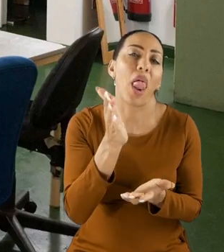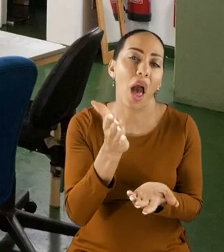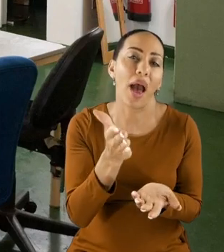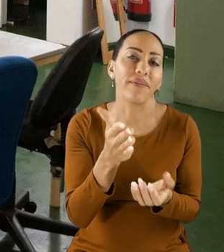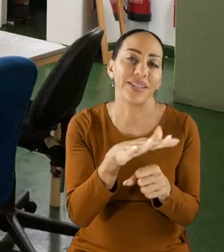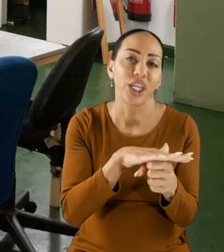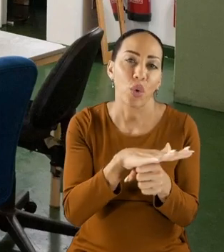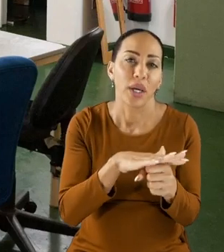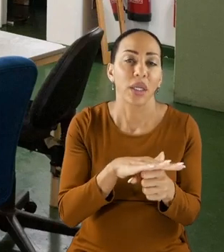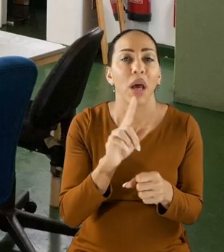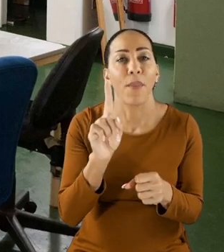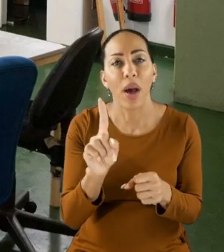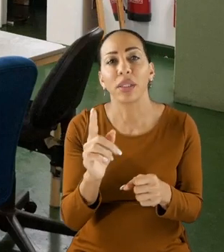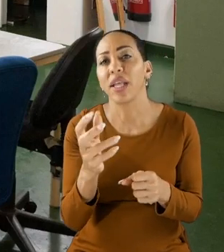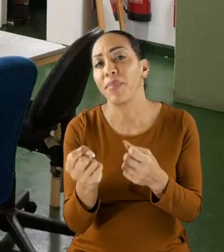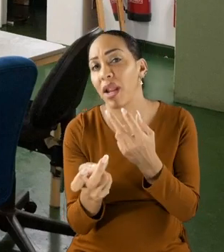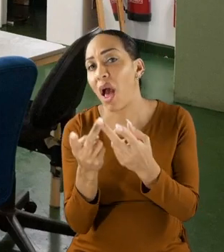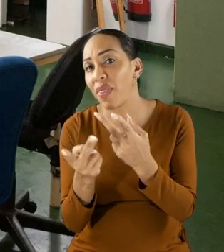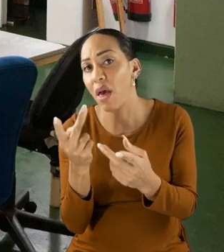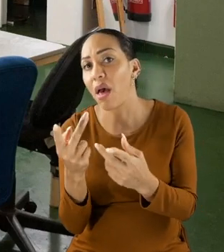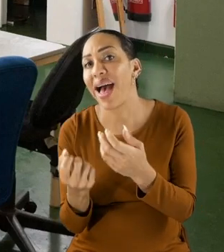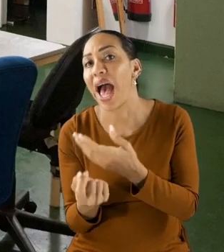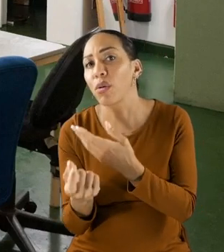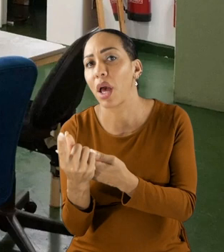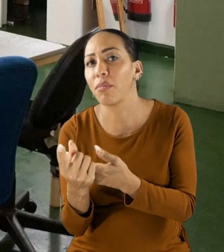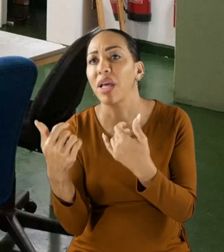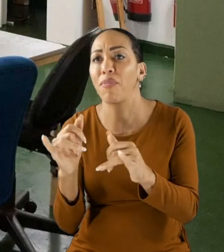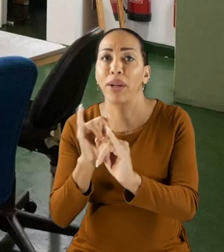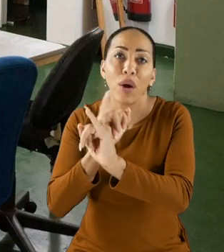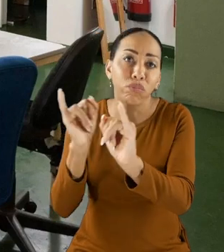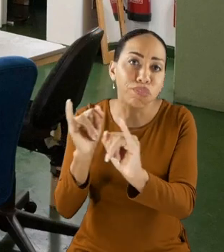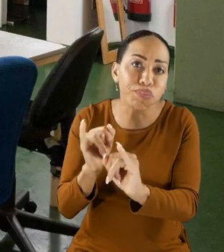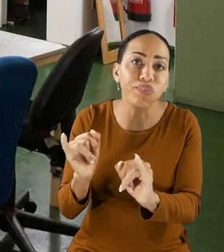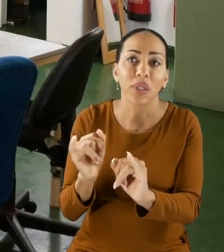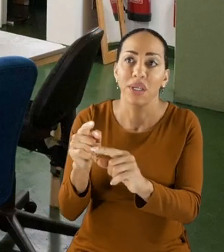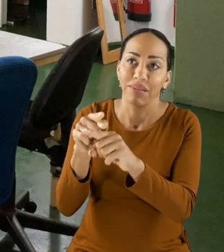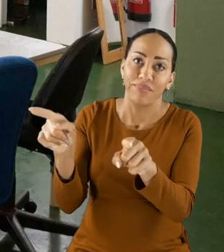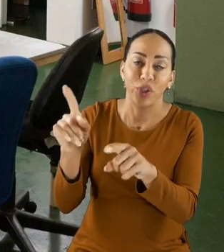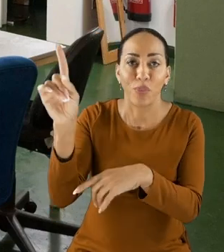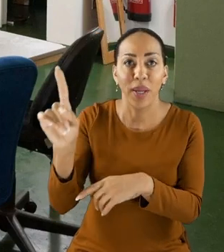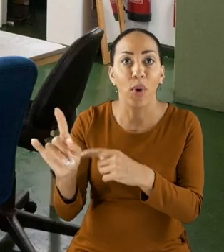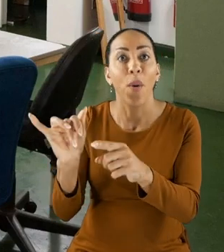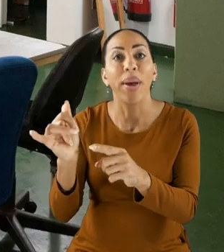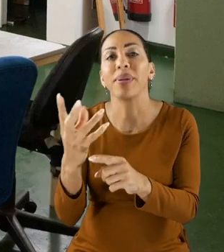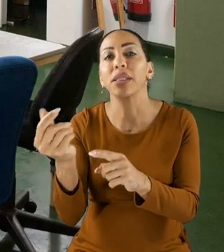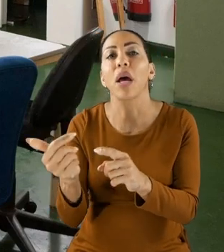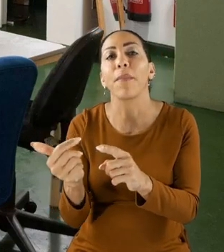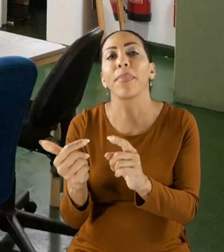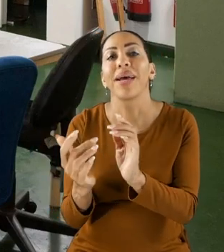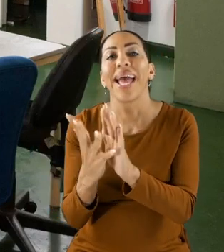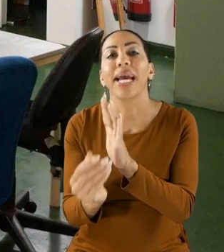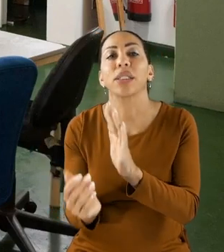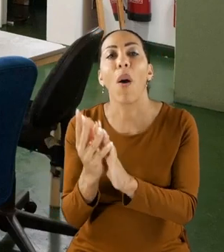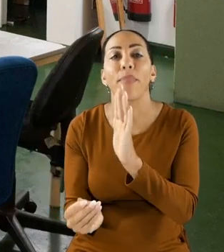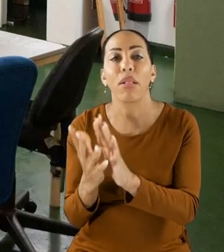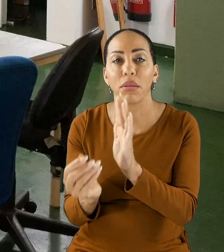life case, but other cases where there have been outcomes which have been detrimental to the people, maybe having a number of those up